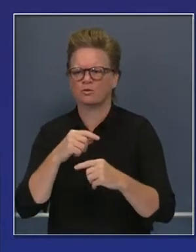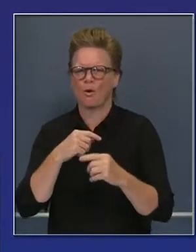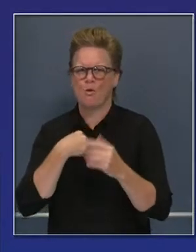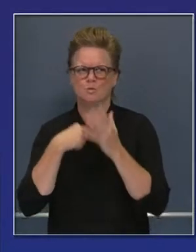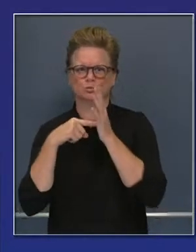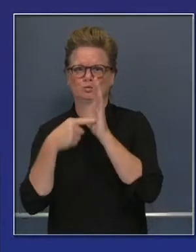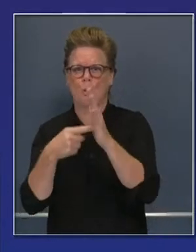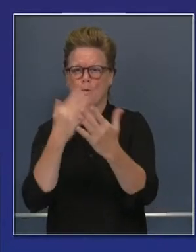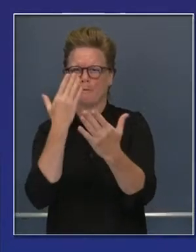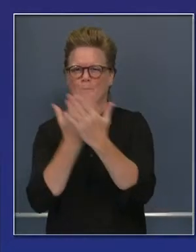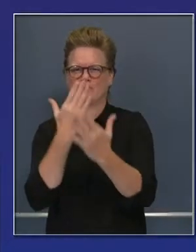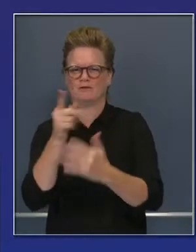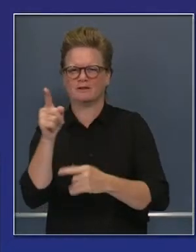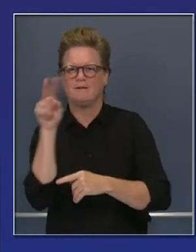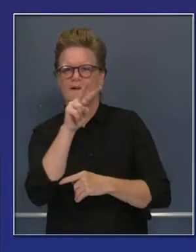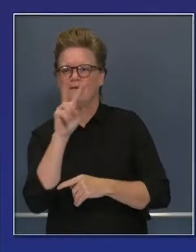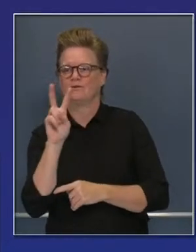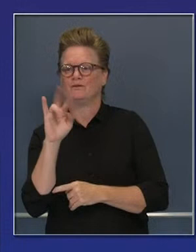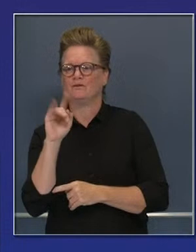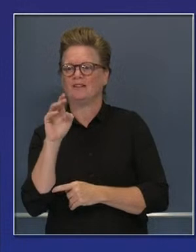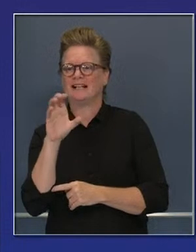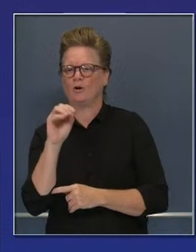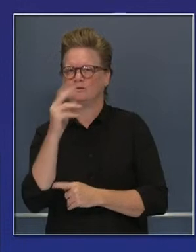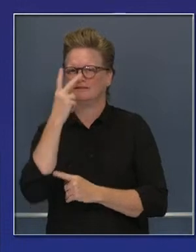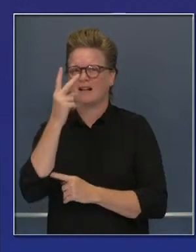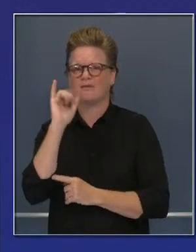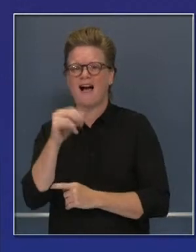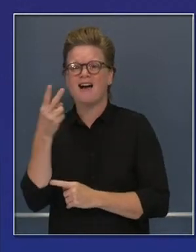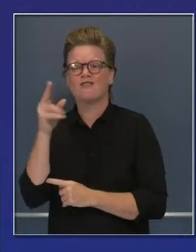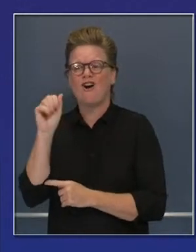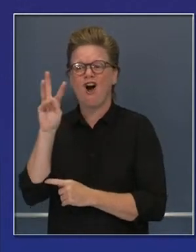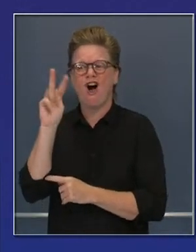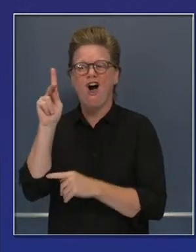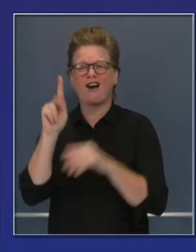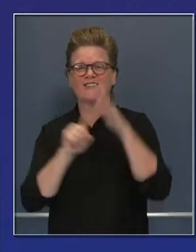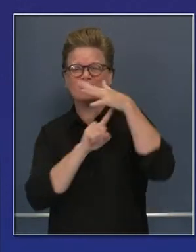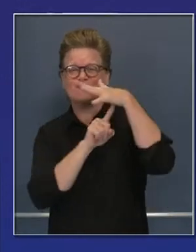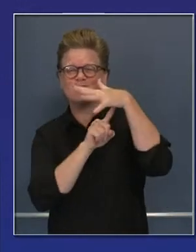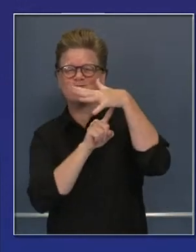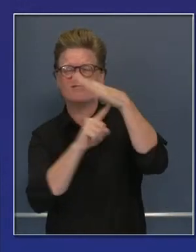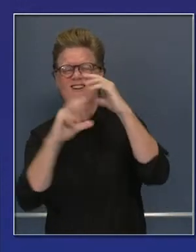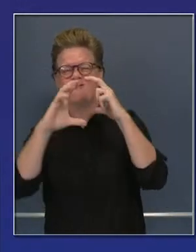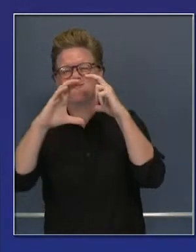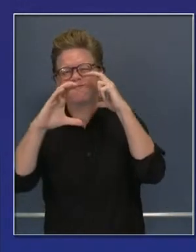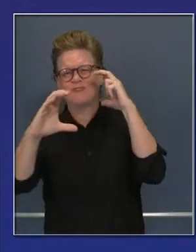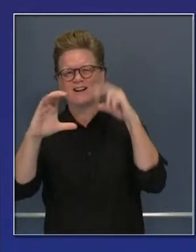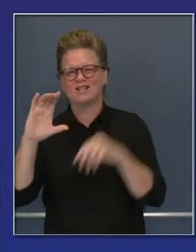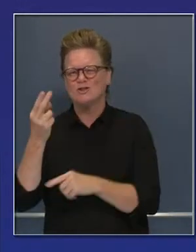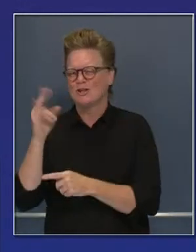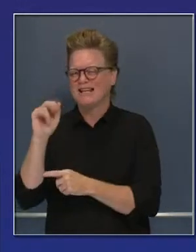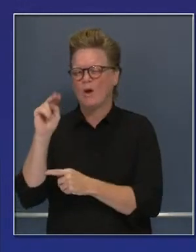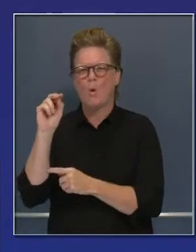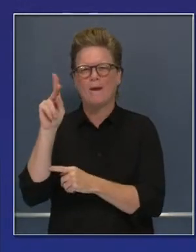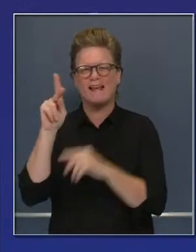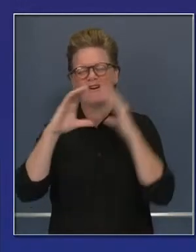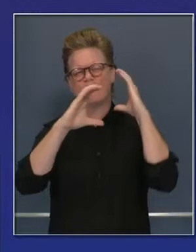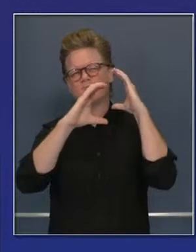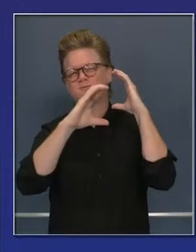had Black Hawk helicopters and Chinook helicopter come in when the smoke